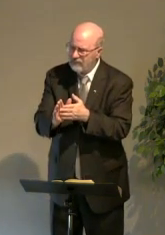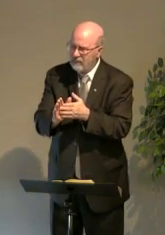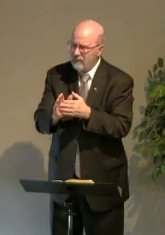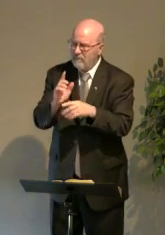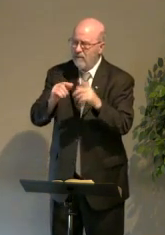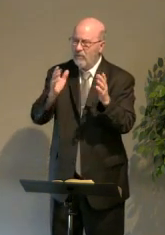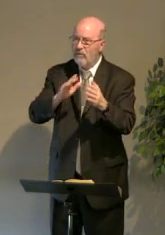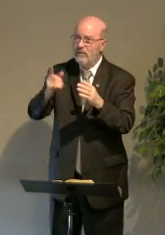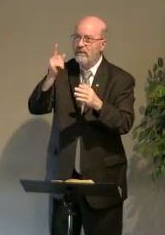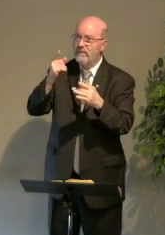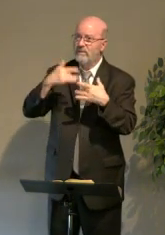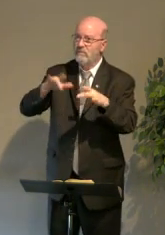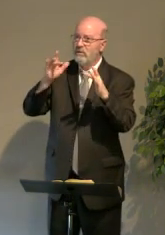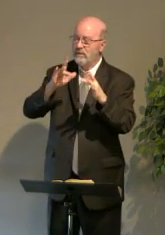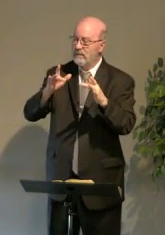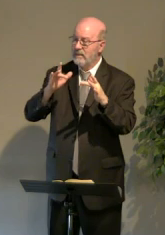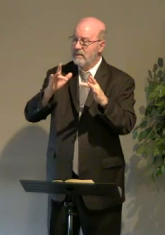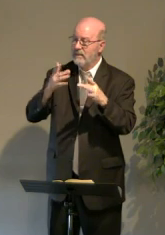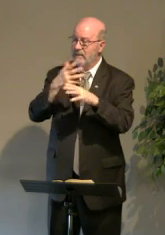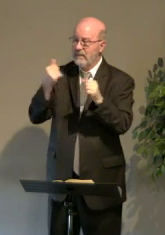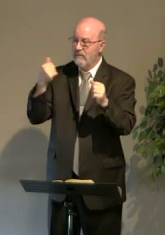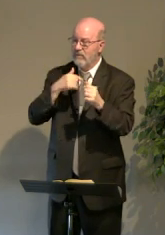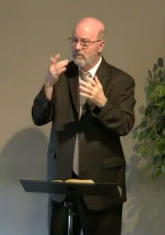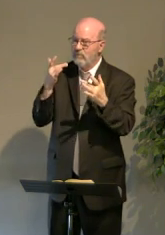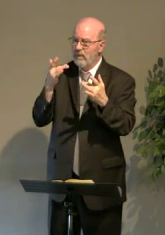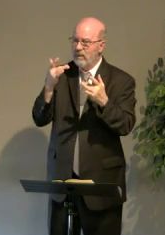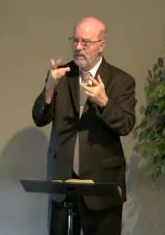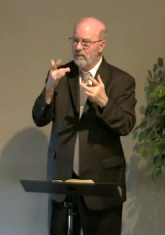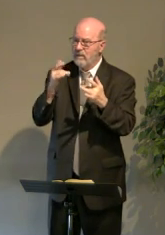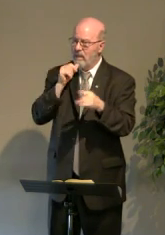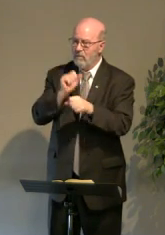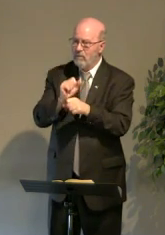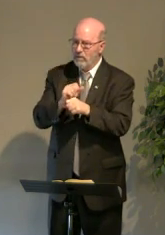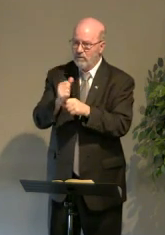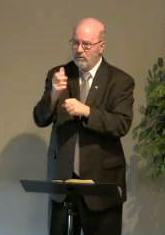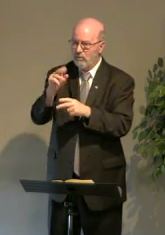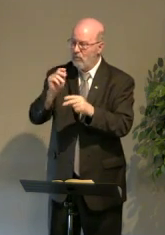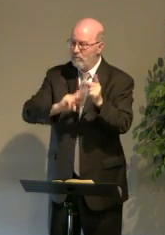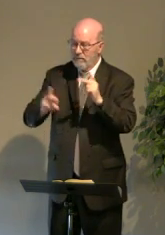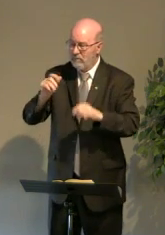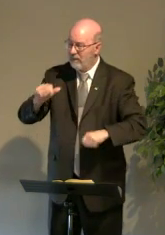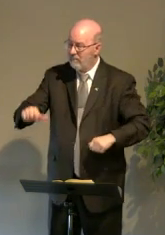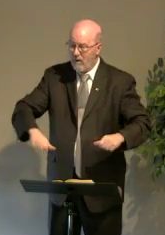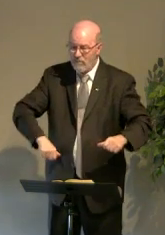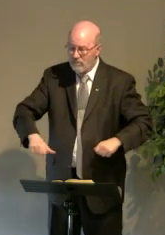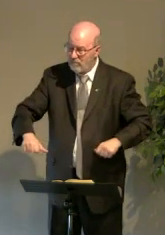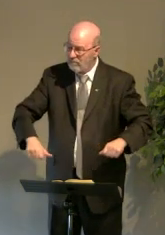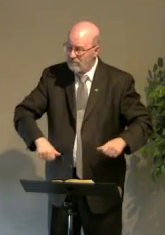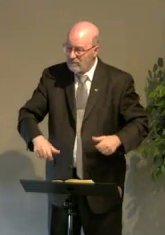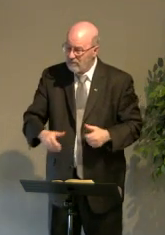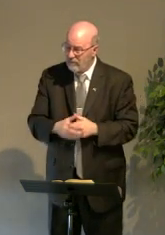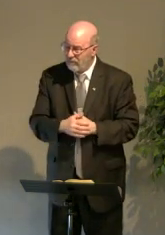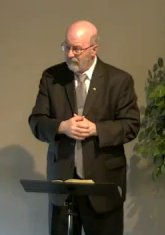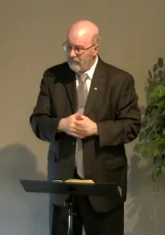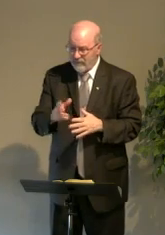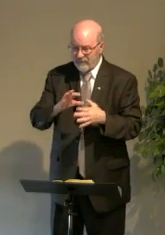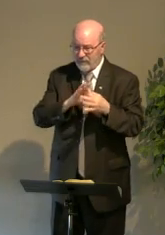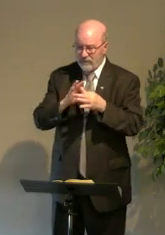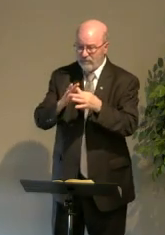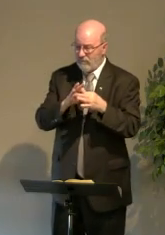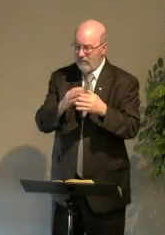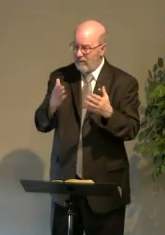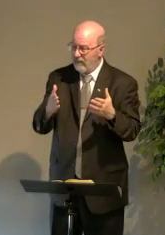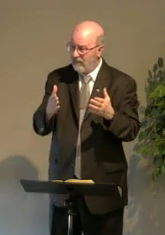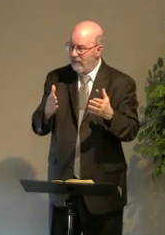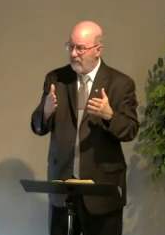but according to his mercy, he saved us. Why? It's not of works, lest any man should boast. This is the unifying